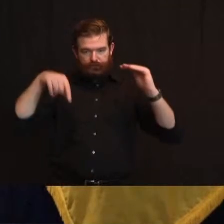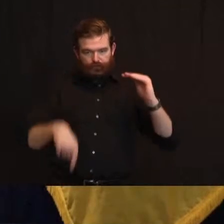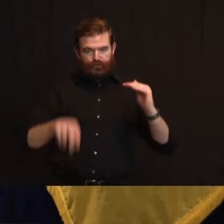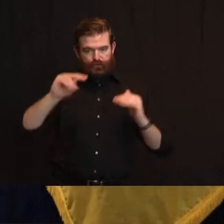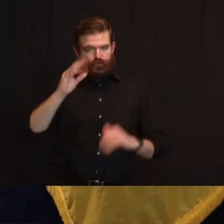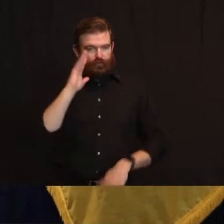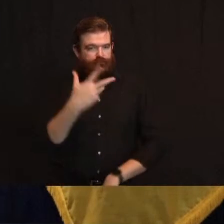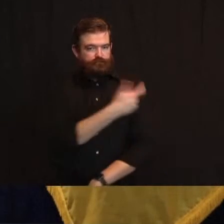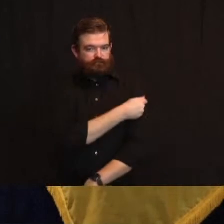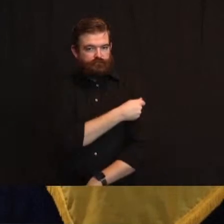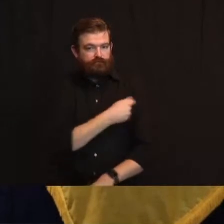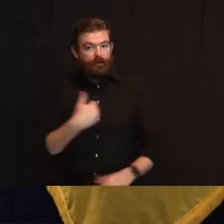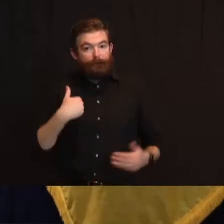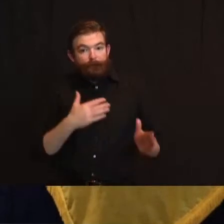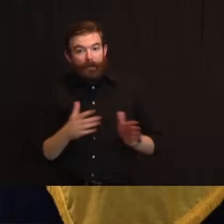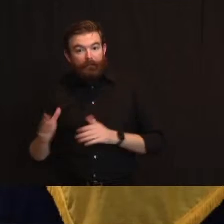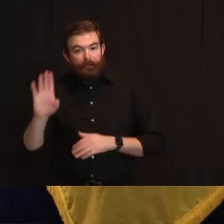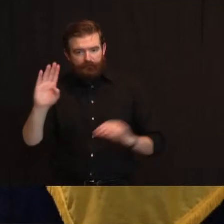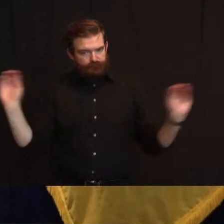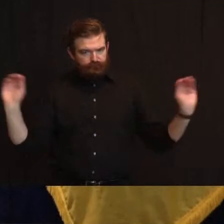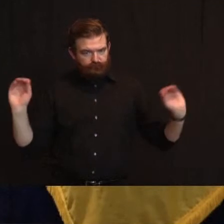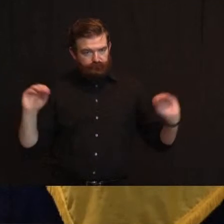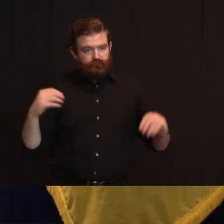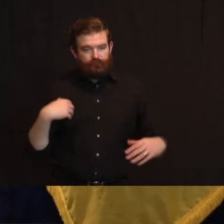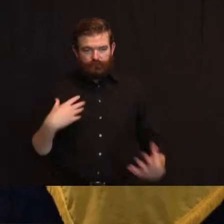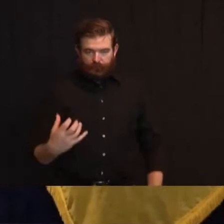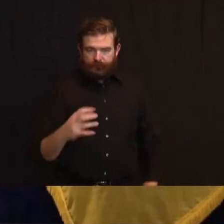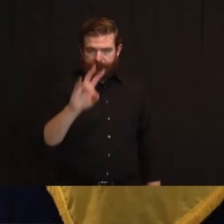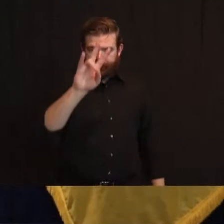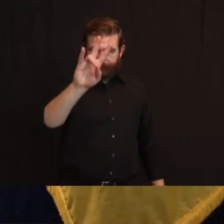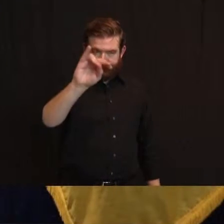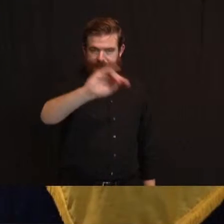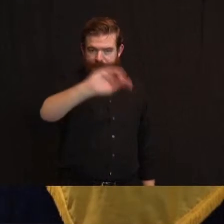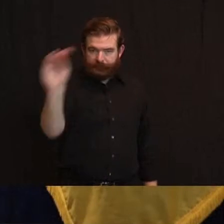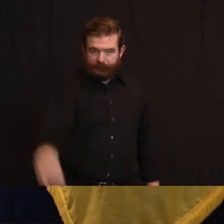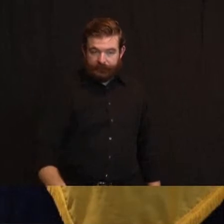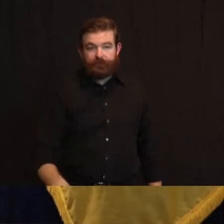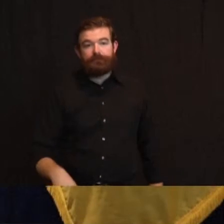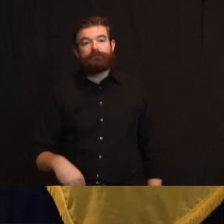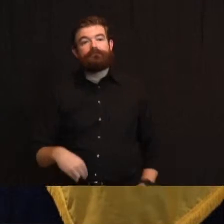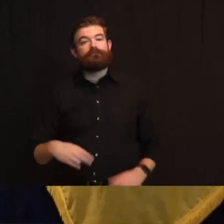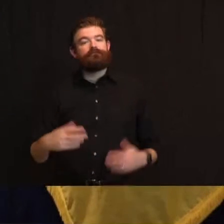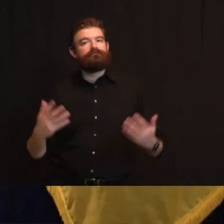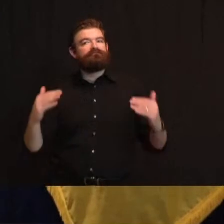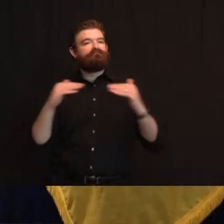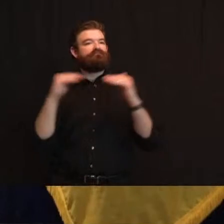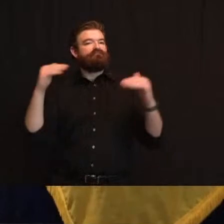viewed herd immunity, so-called threshold that people throw around.